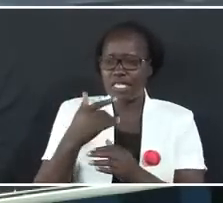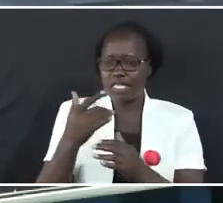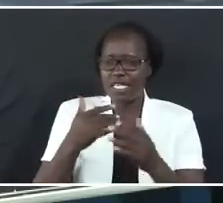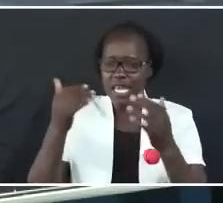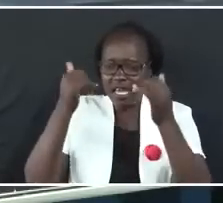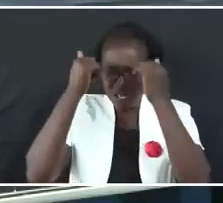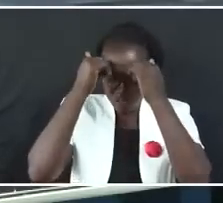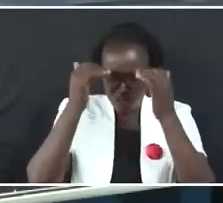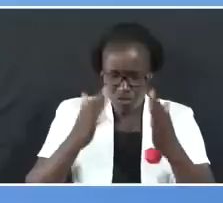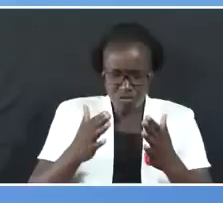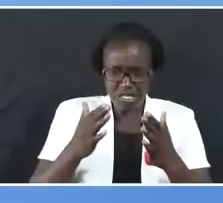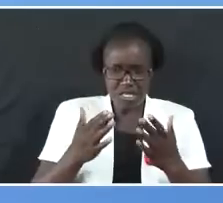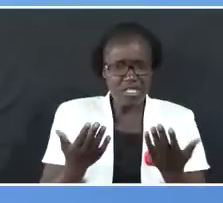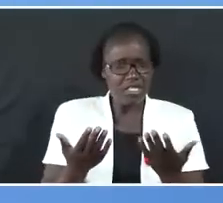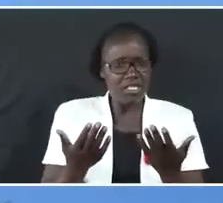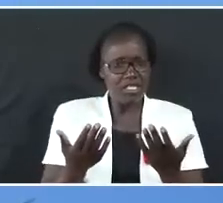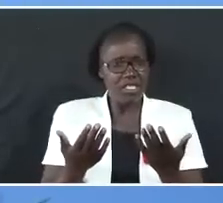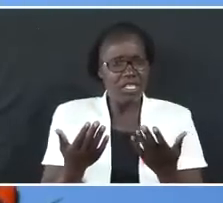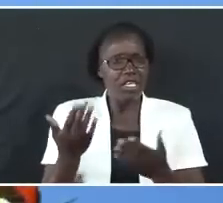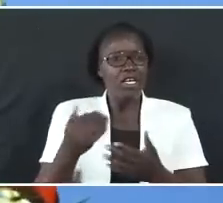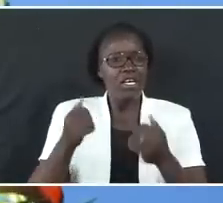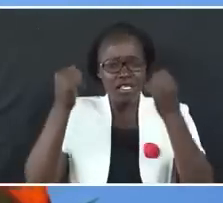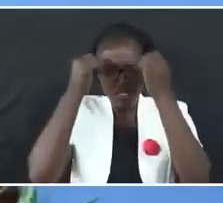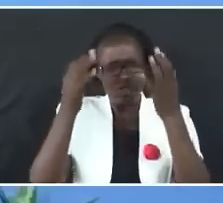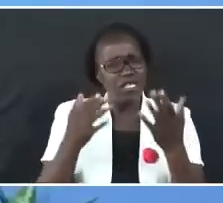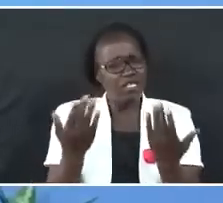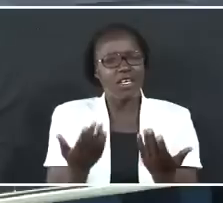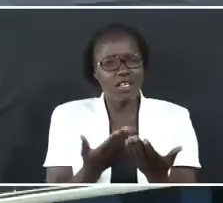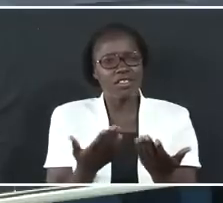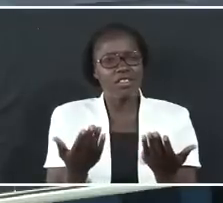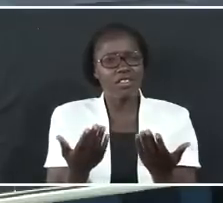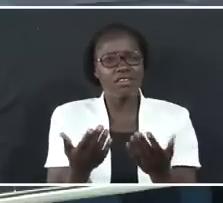campus students have no business dating, okay? Yeah.